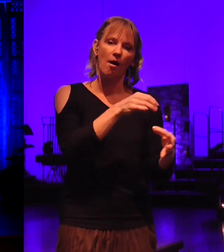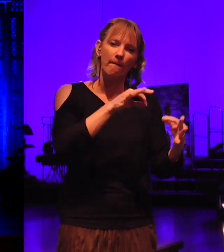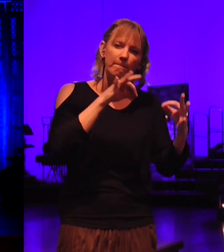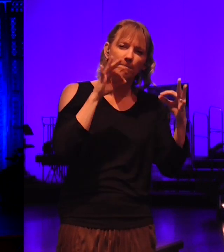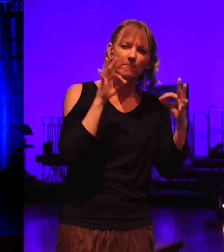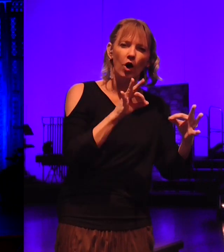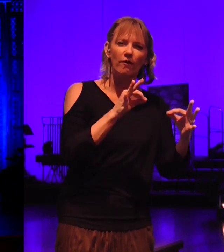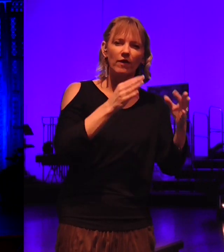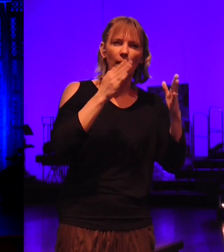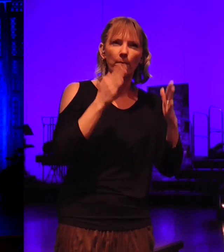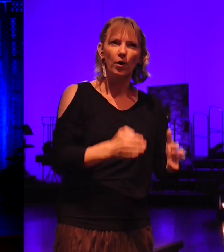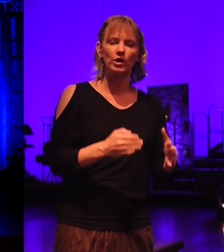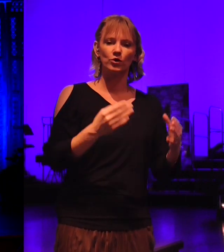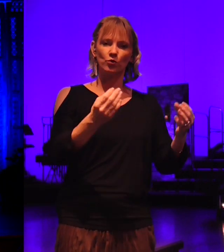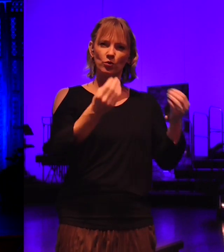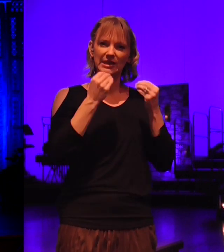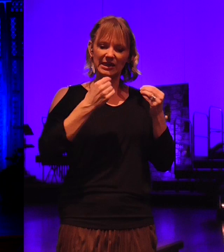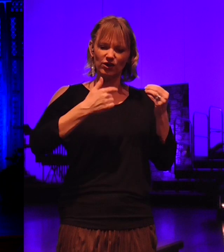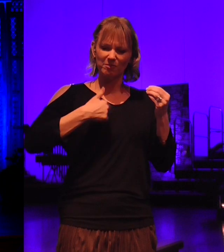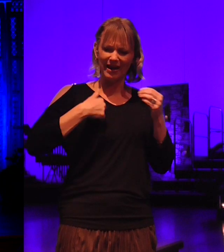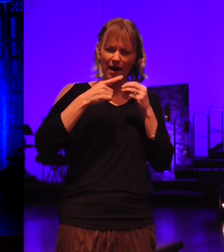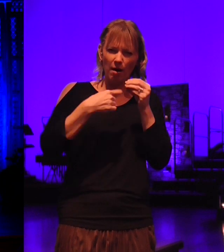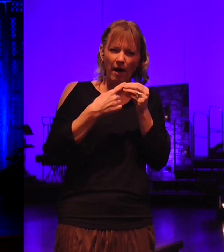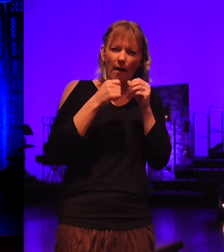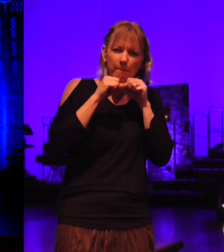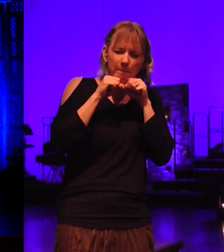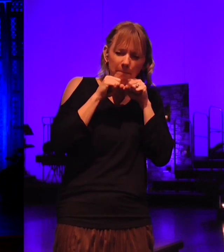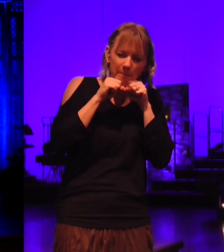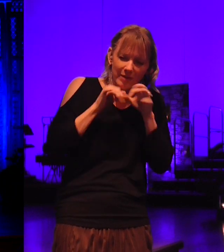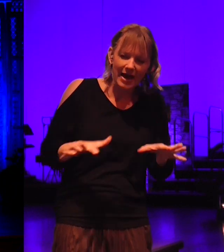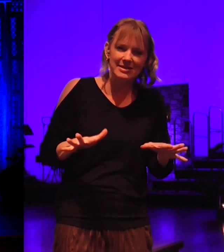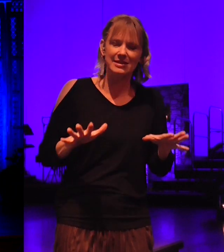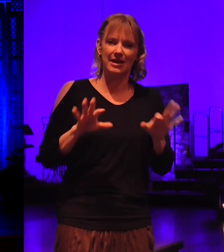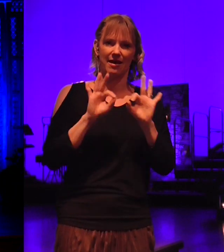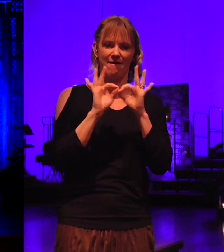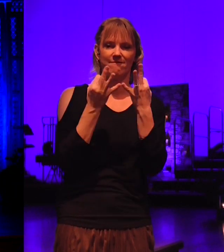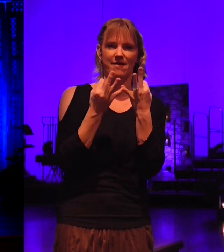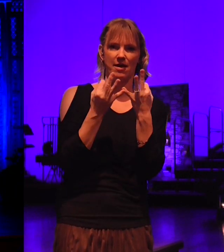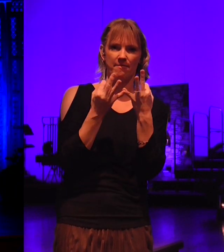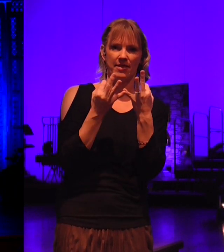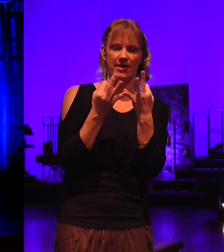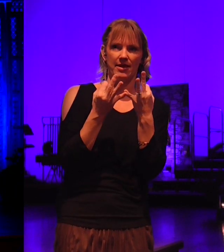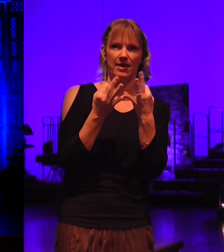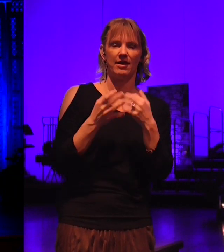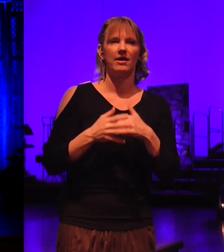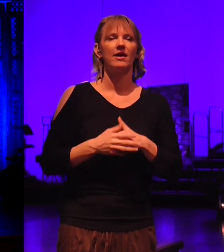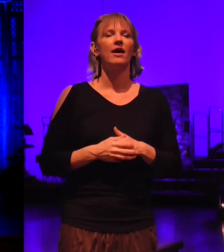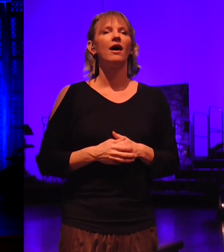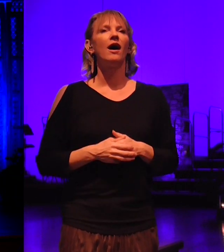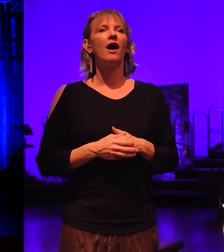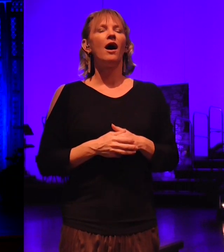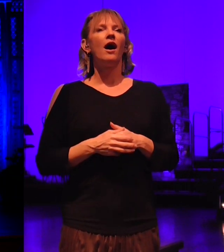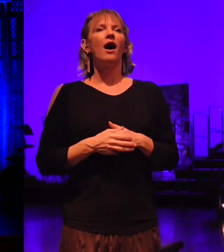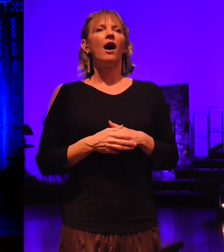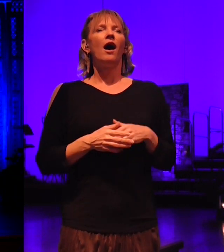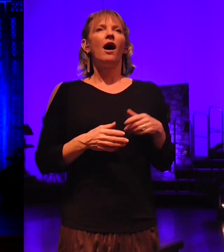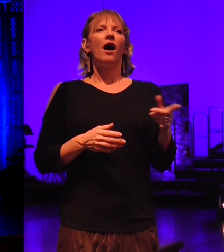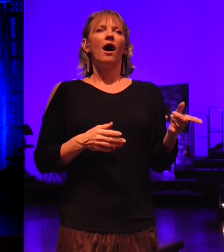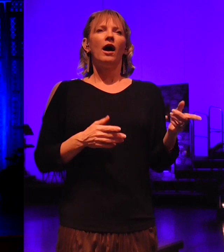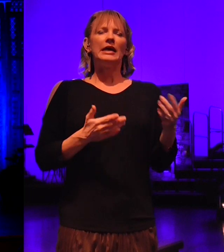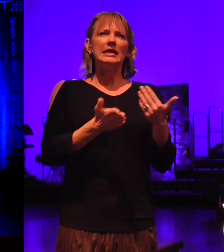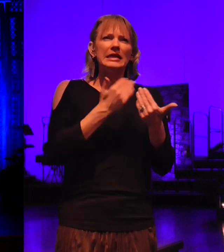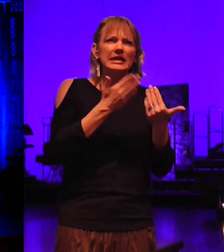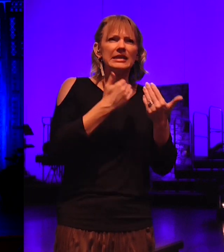to teach me about the blessing of family. And yet, as easy and as natural